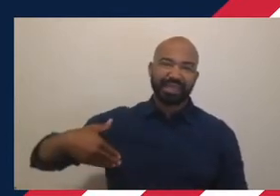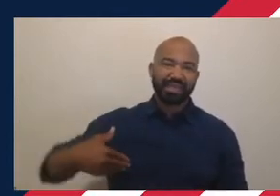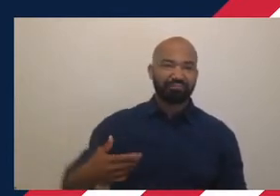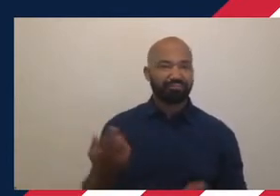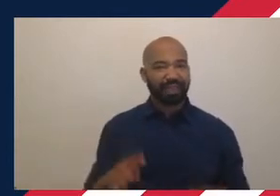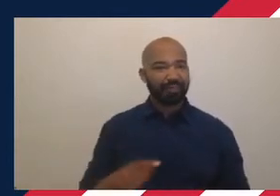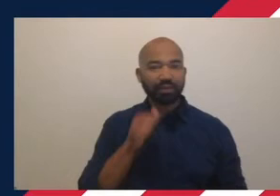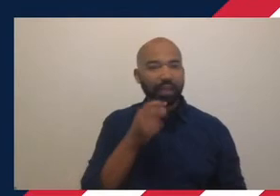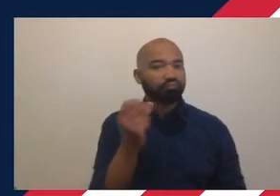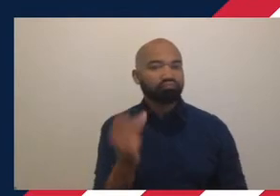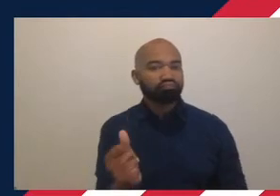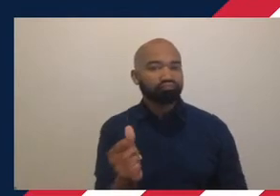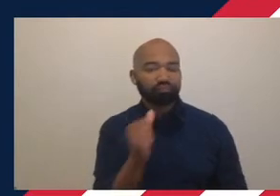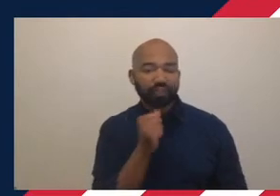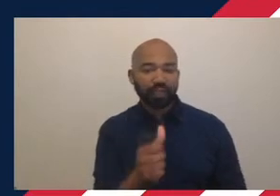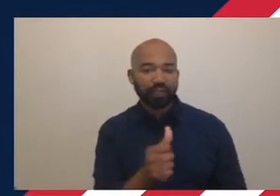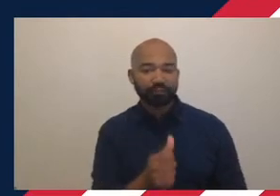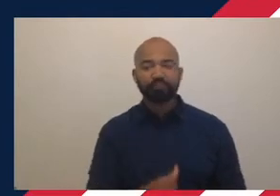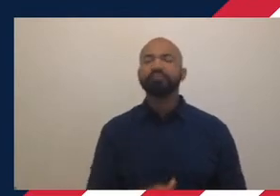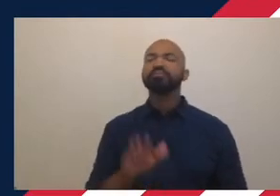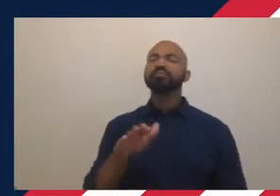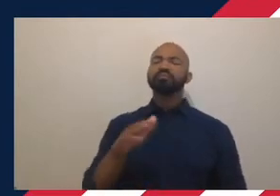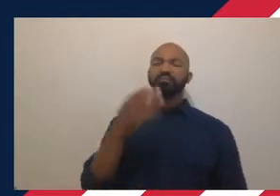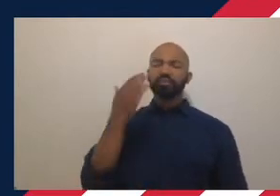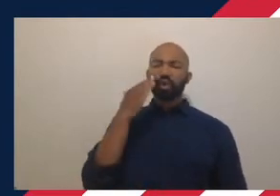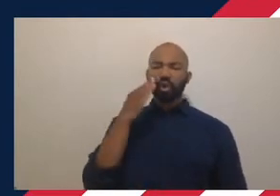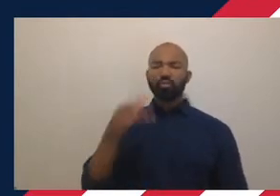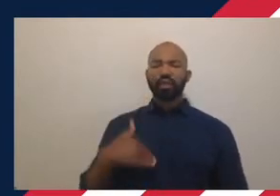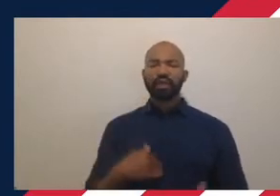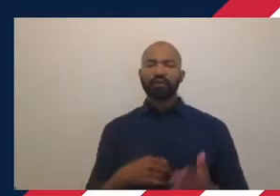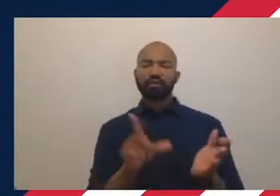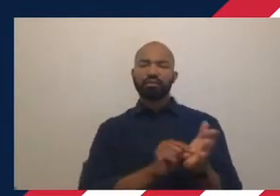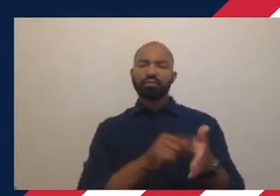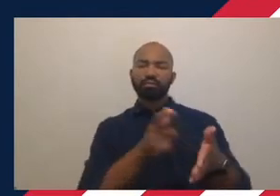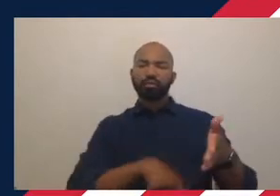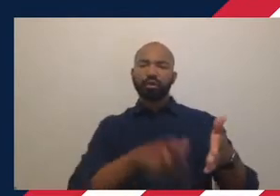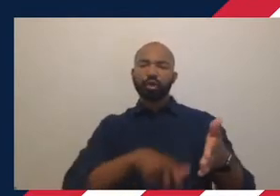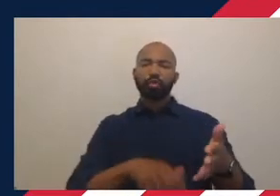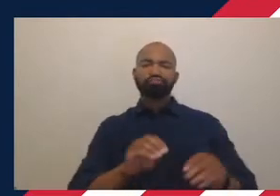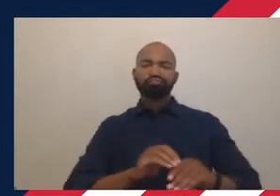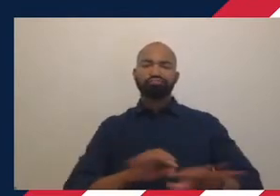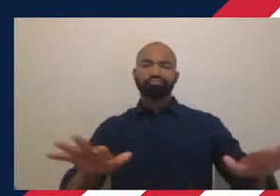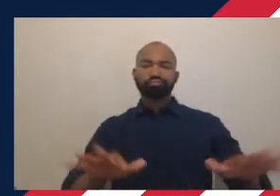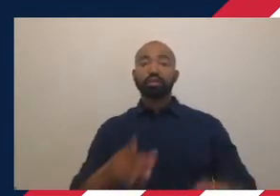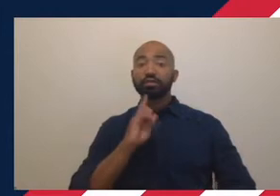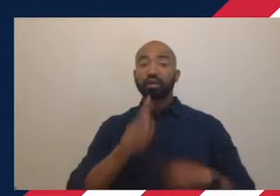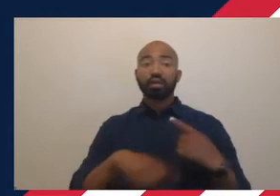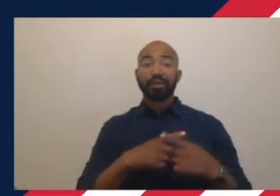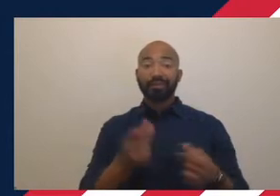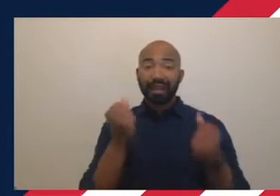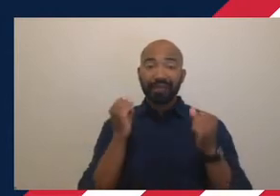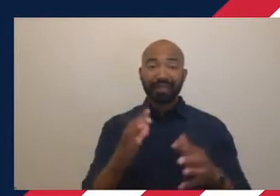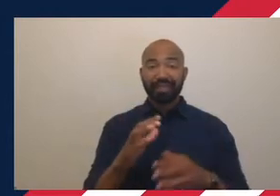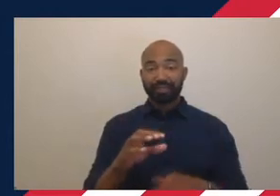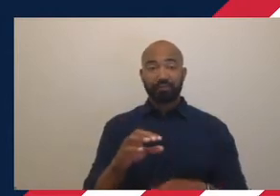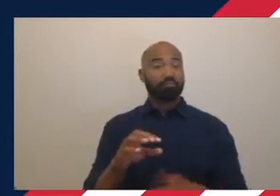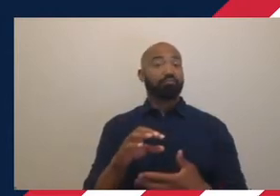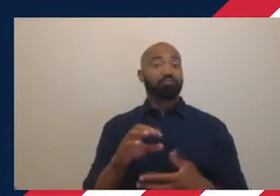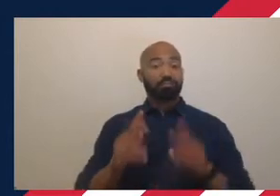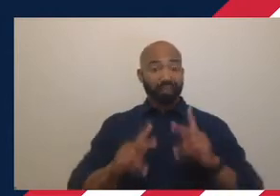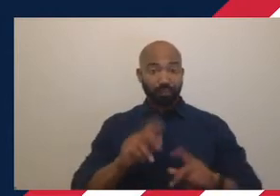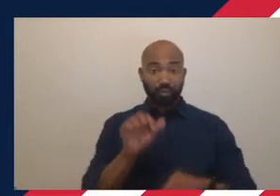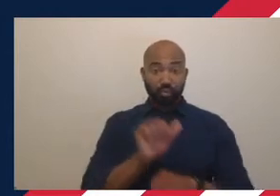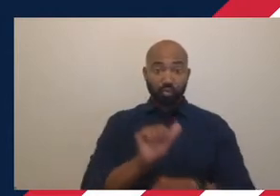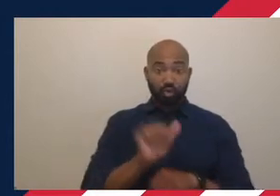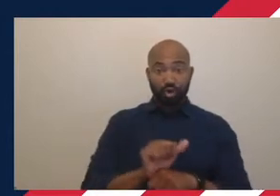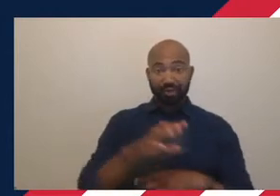all of the articles across the country about how many thousands of meatpacking workers have contracted the virus